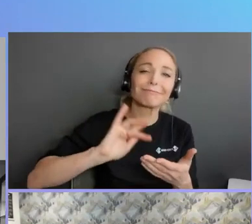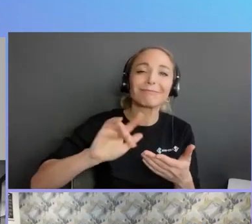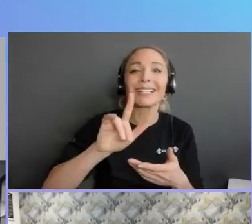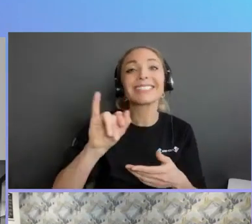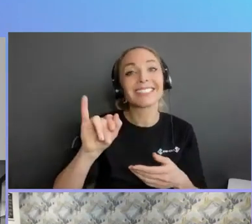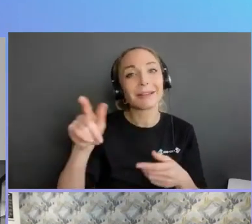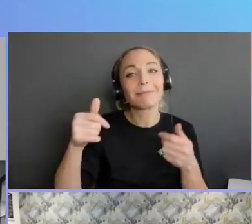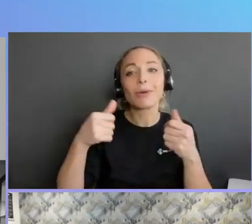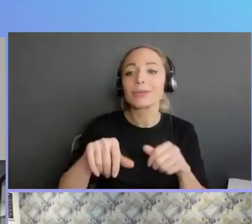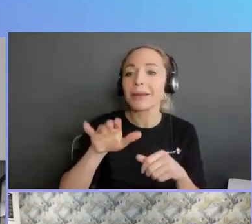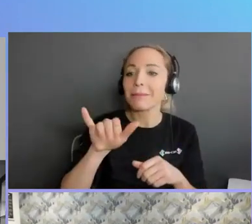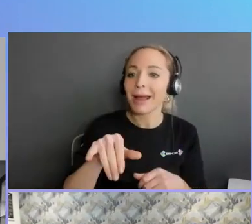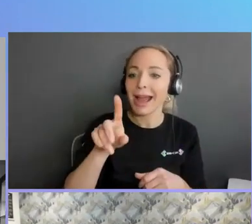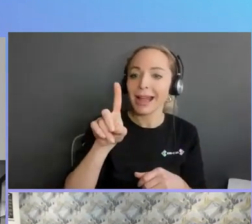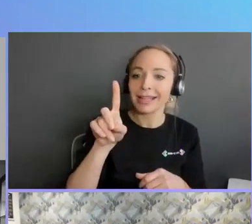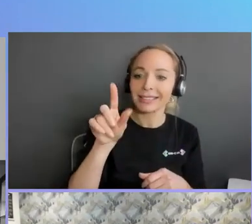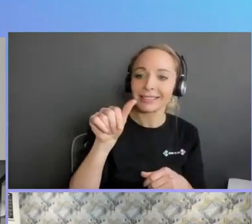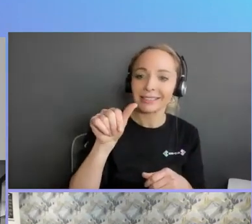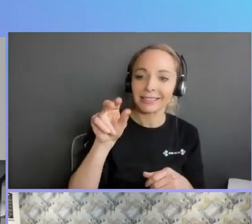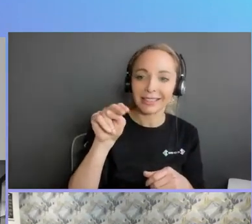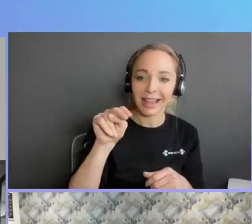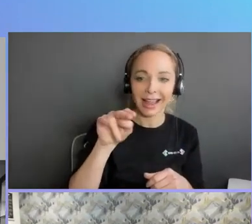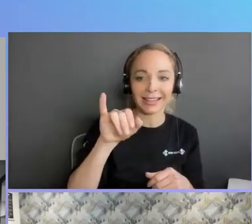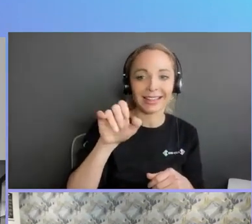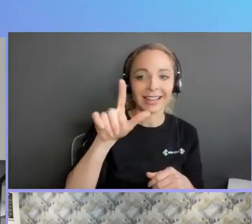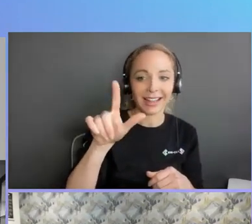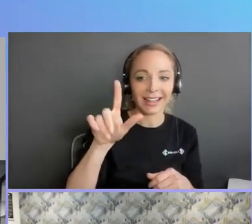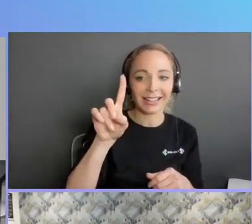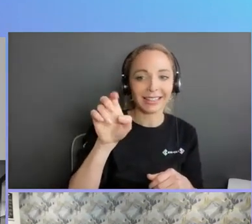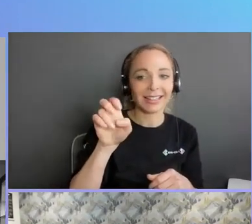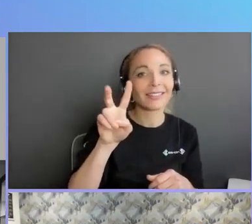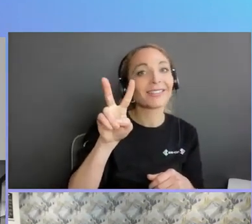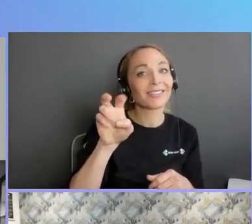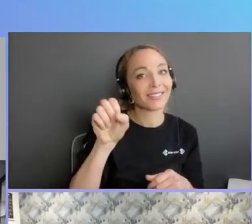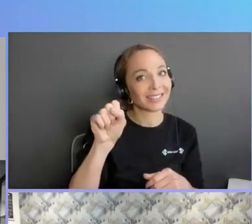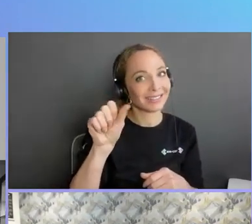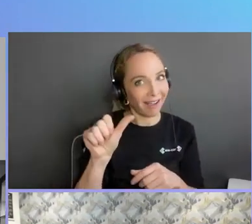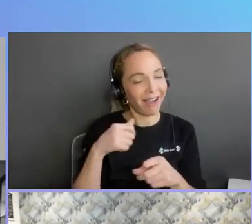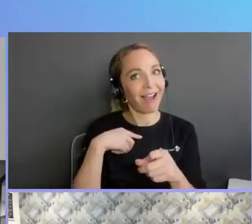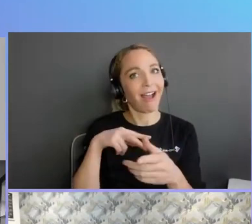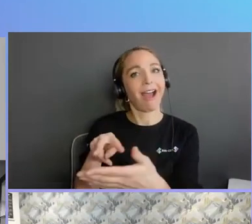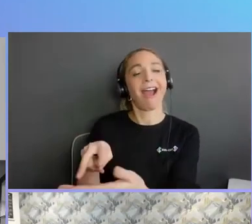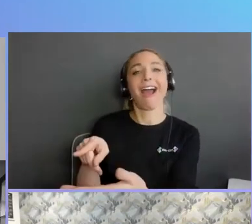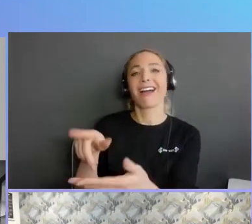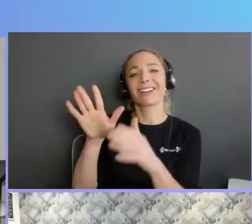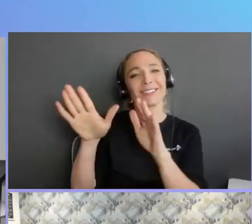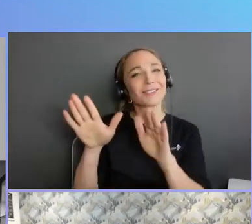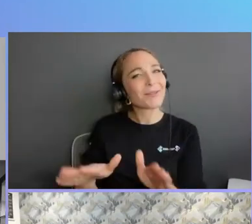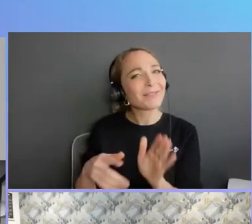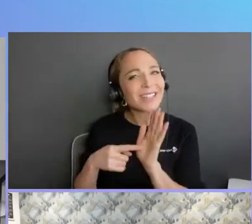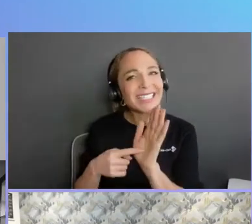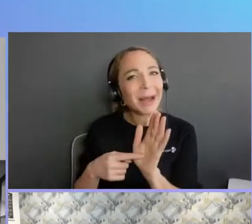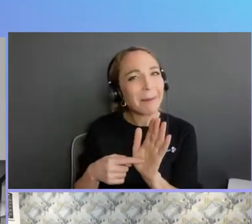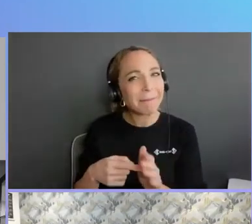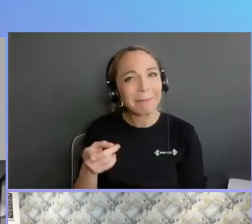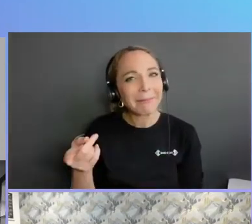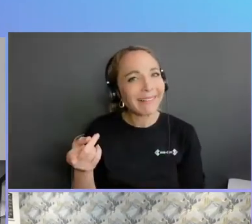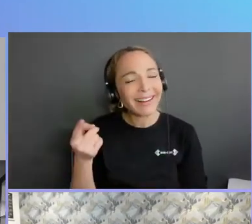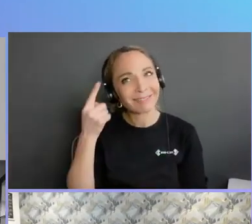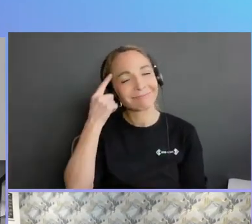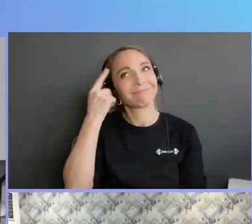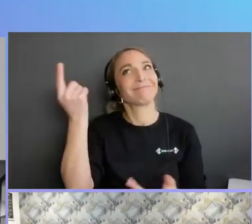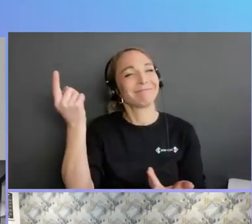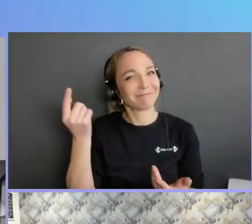by Daniel Devesa. And I was like, oh, it gives us a great example. And it explains the